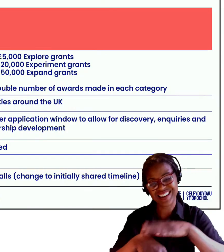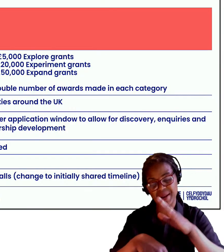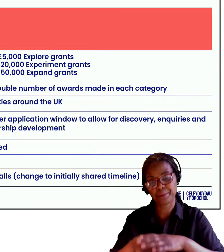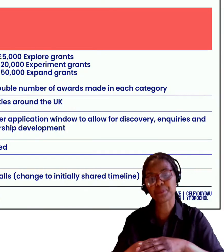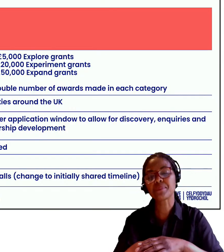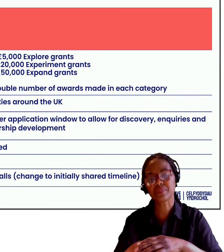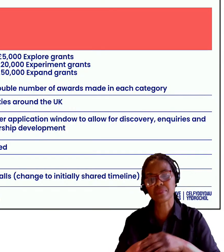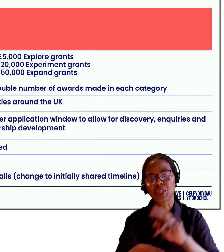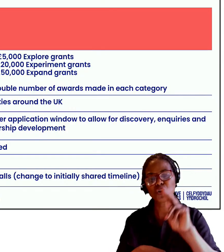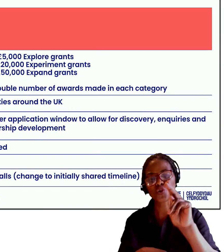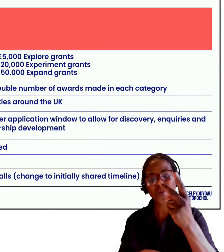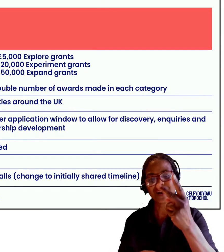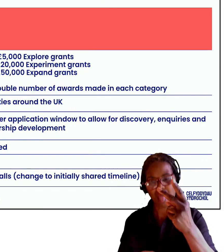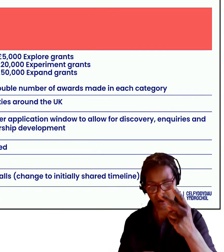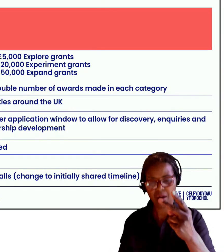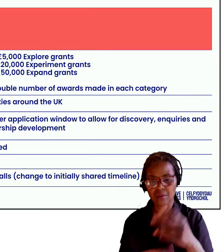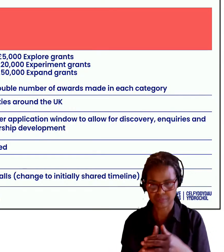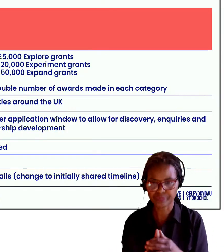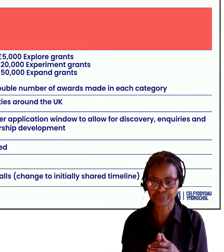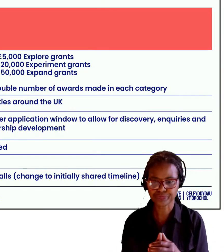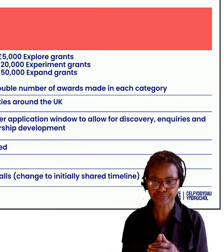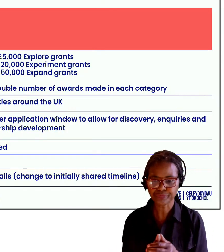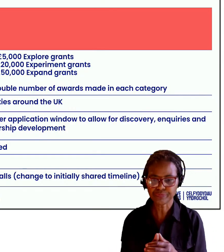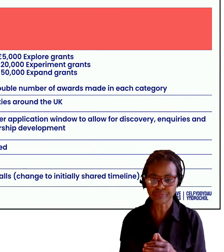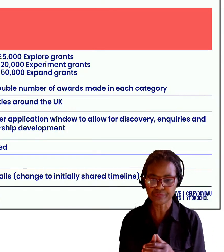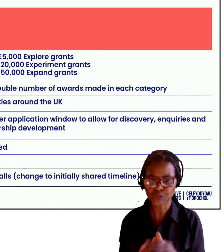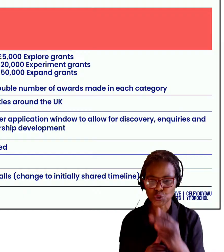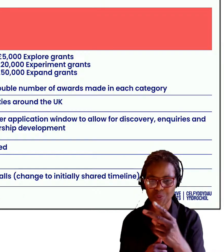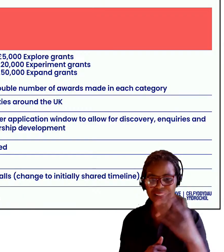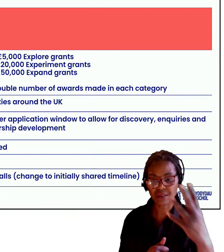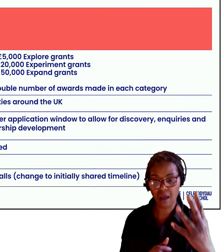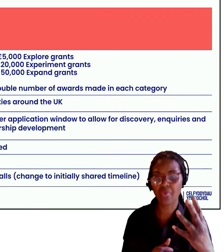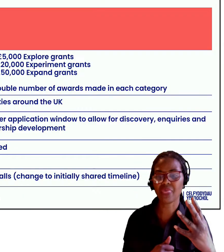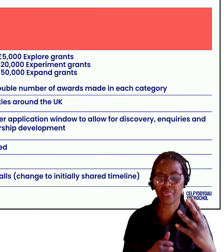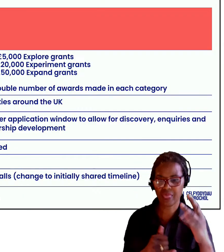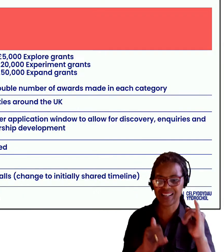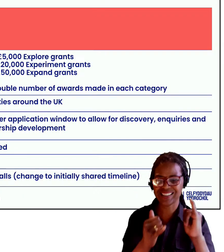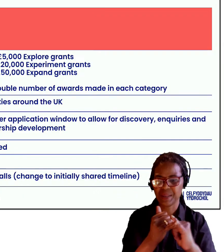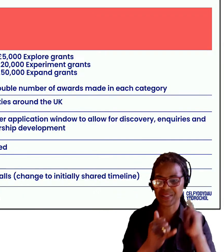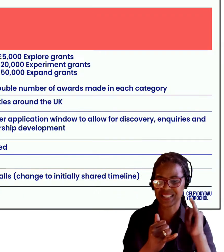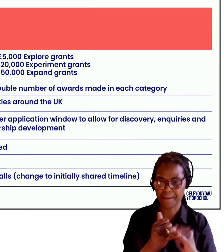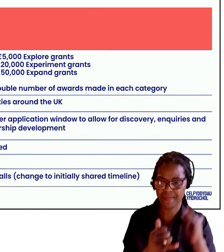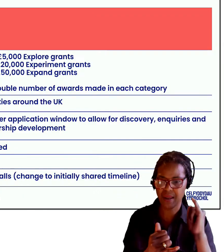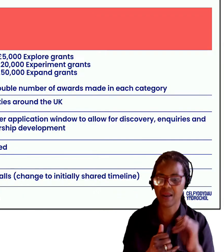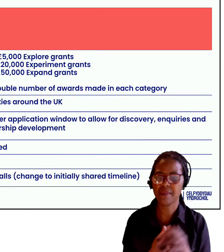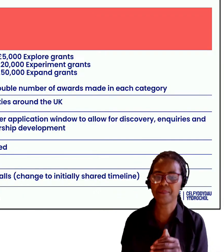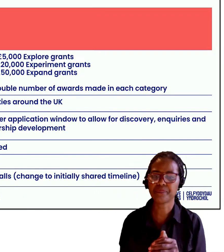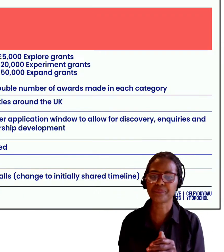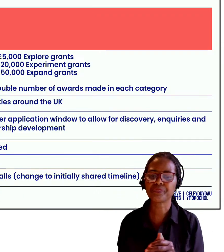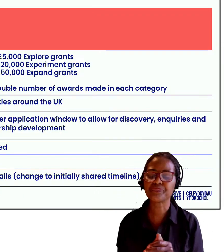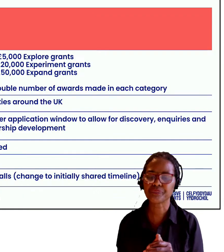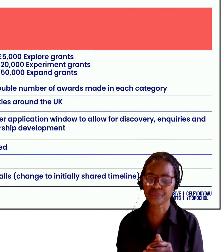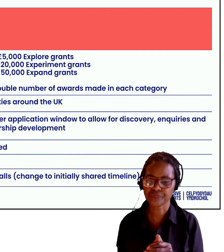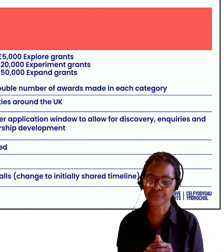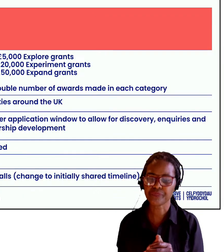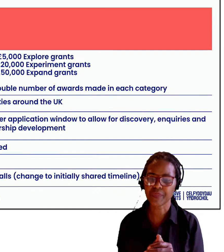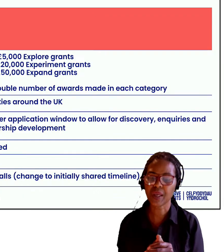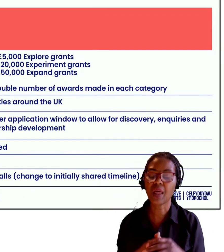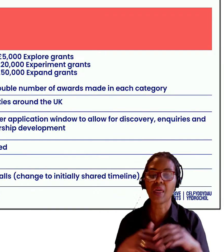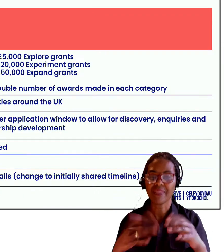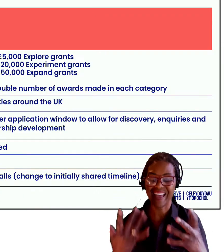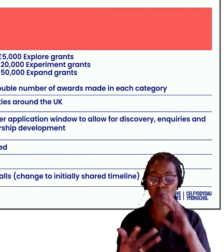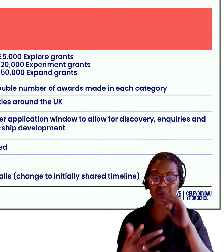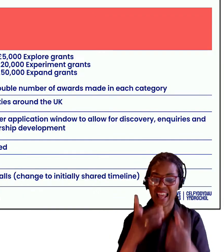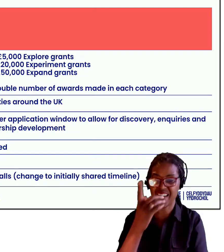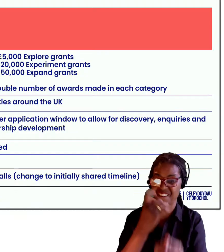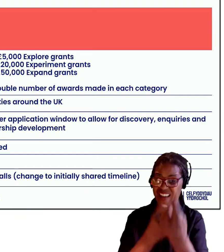Between now and then, we've a range of events like this that we're doing around the UK, and we'll be doing some in